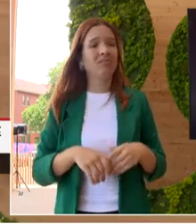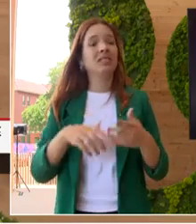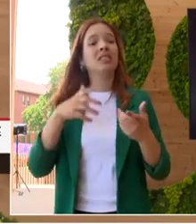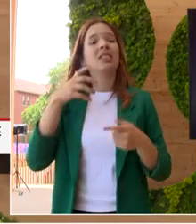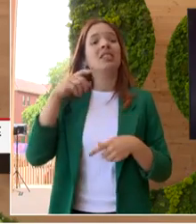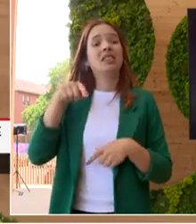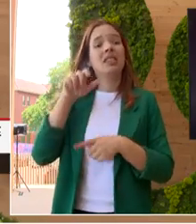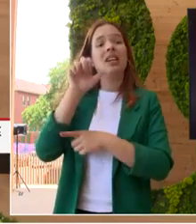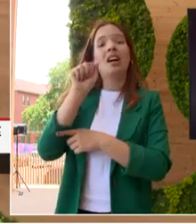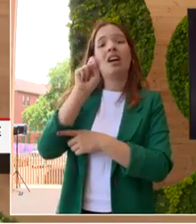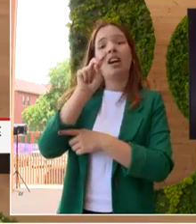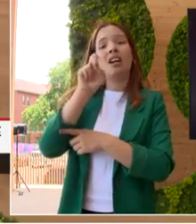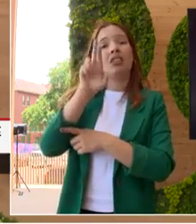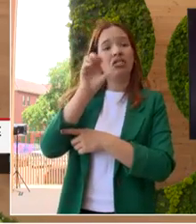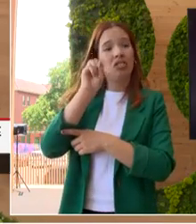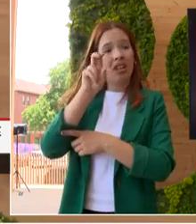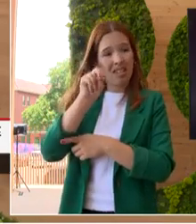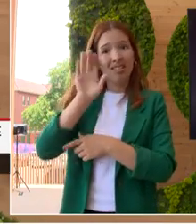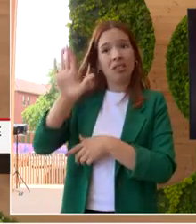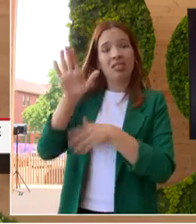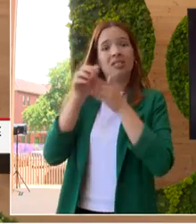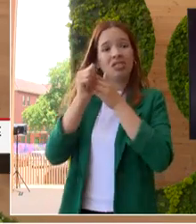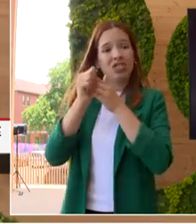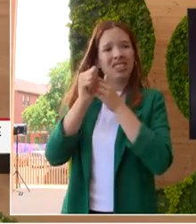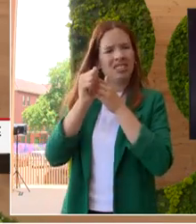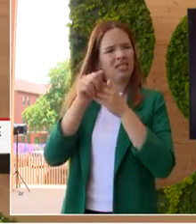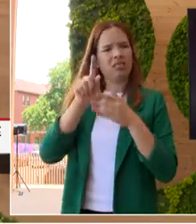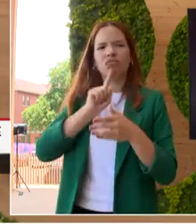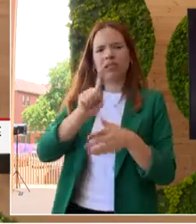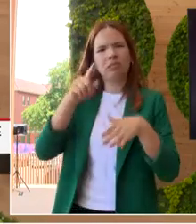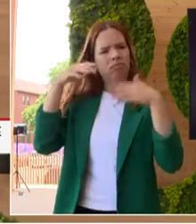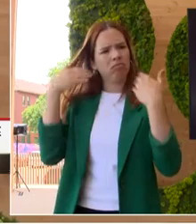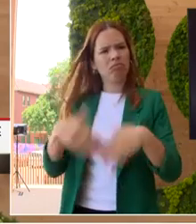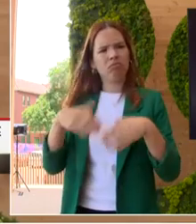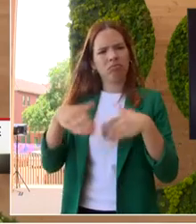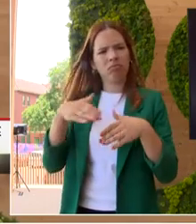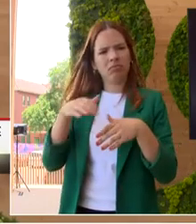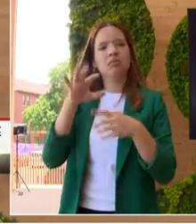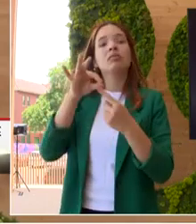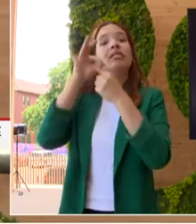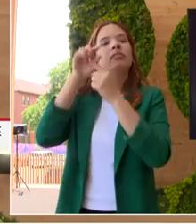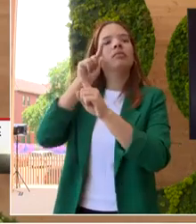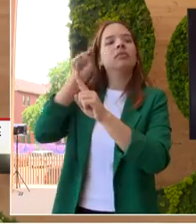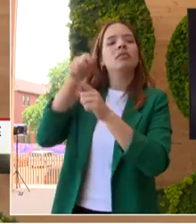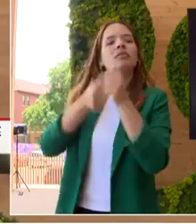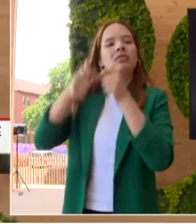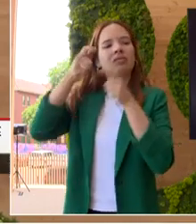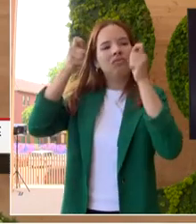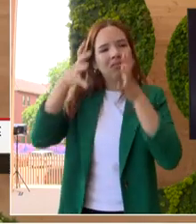most especially Latrina, the executive director of this project.